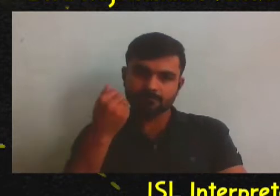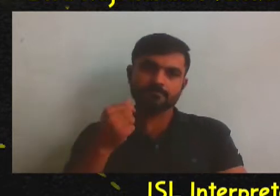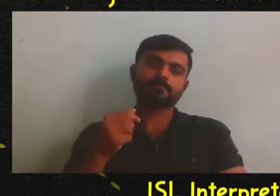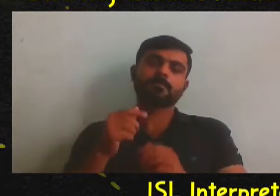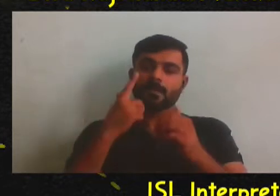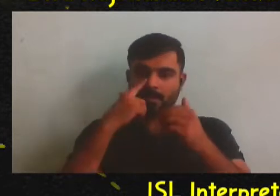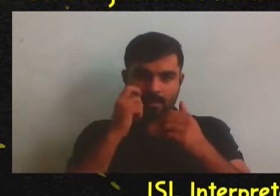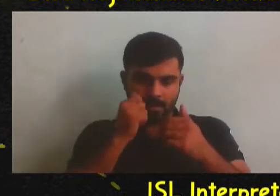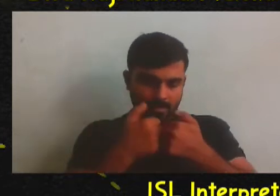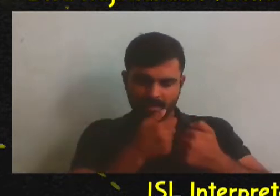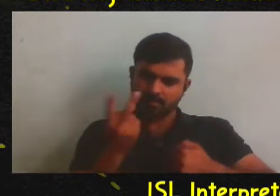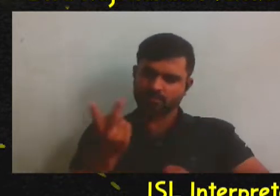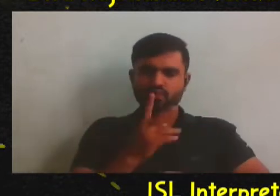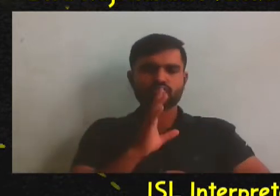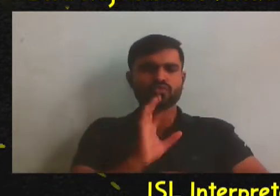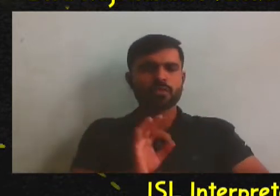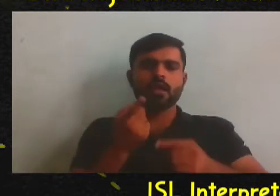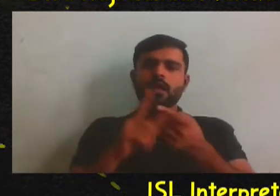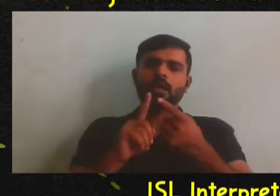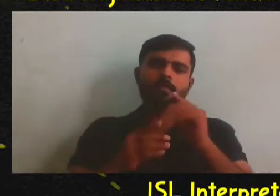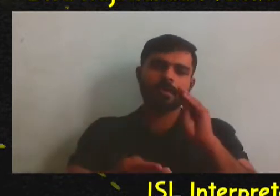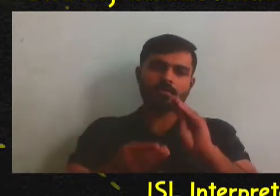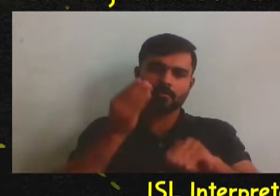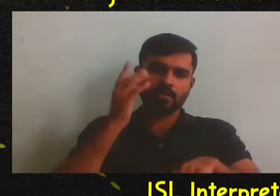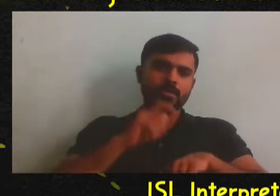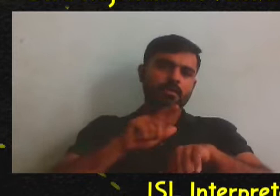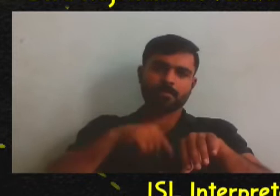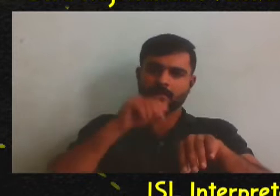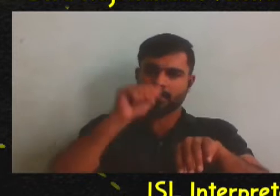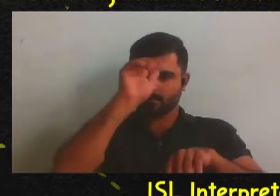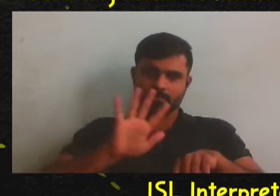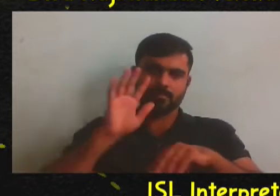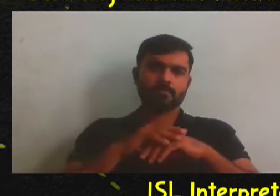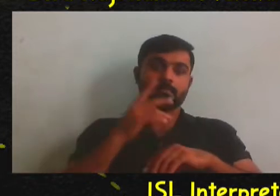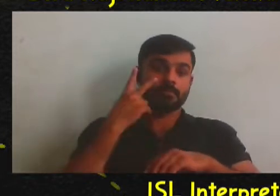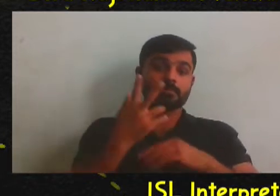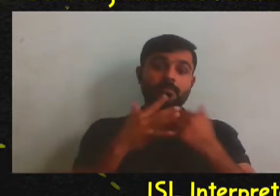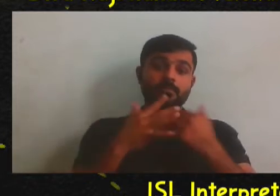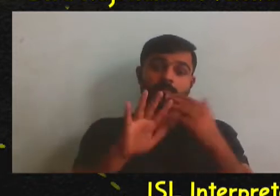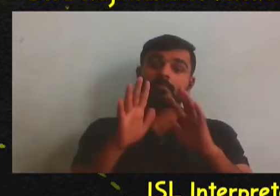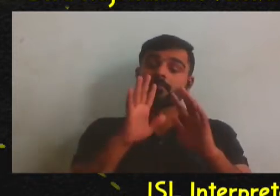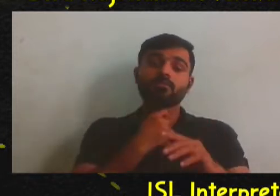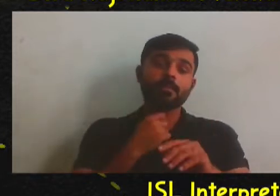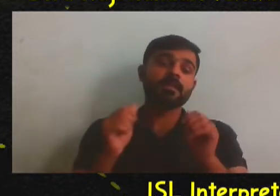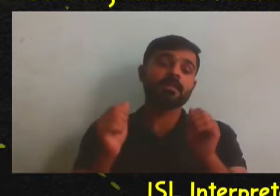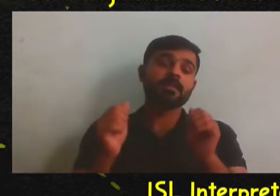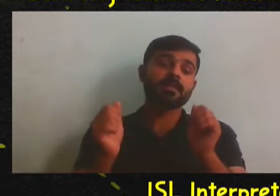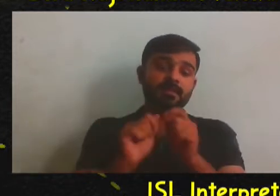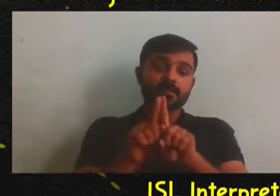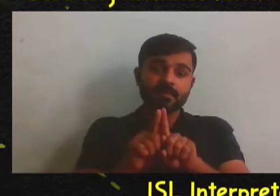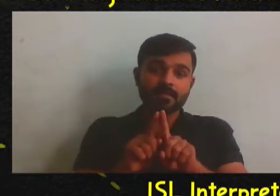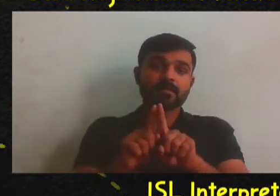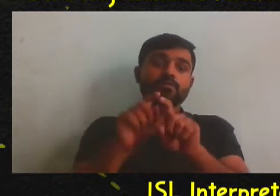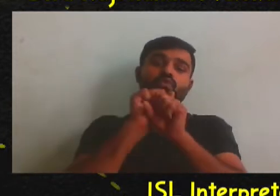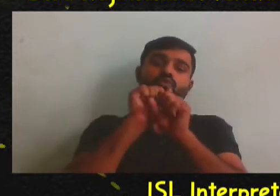respect, girlfriend, that these are actually have been increasing over time in India. So I think that's quite promising, similar to the work that